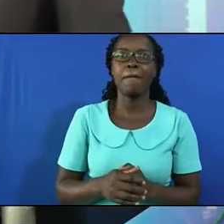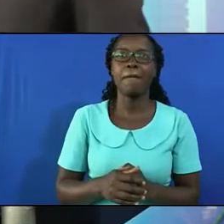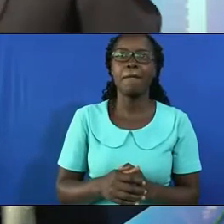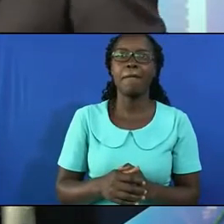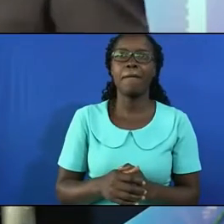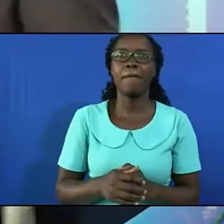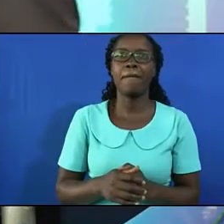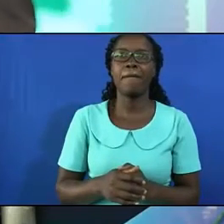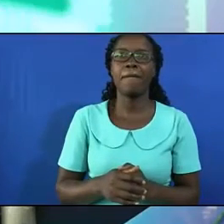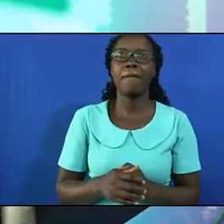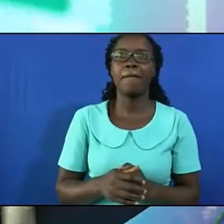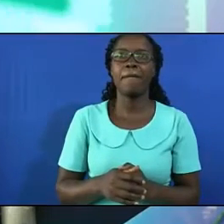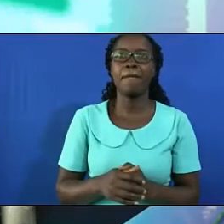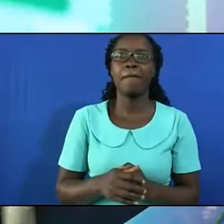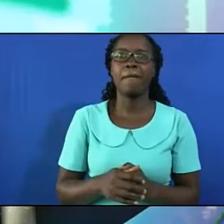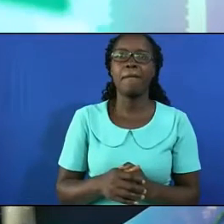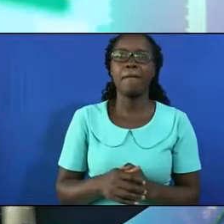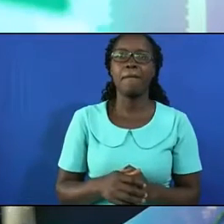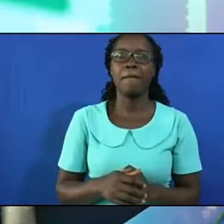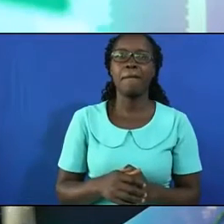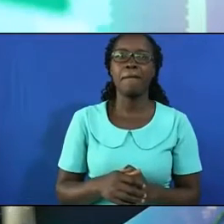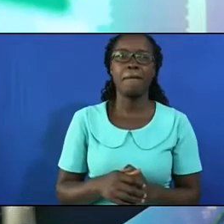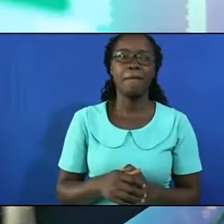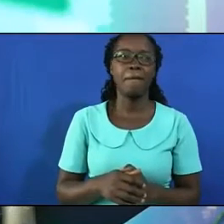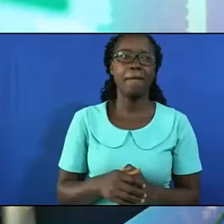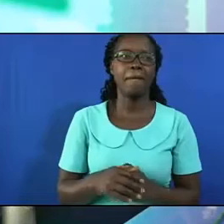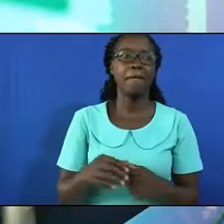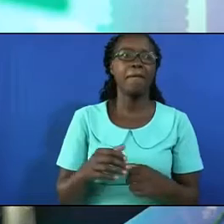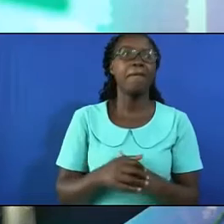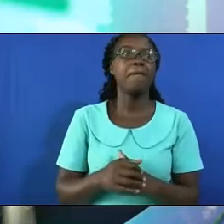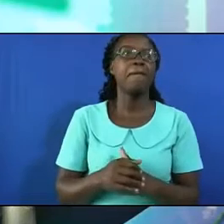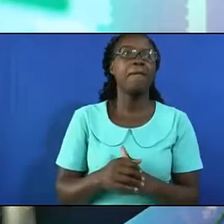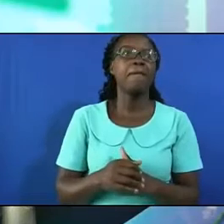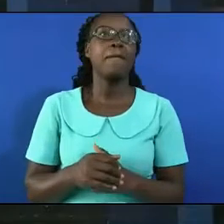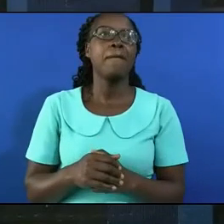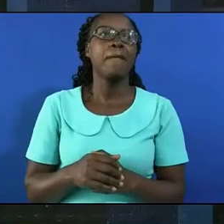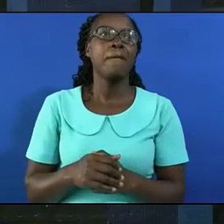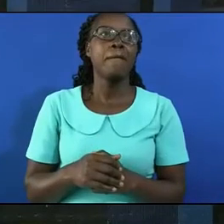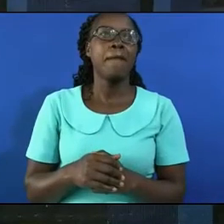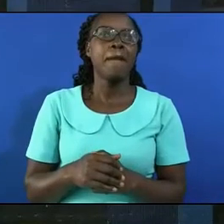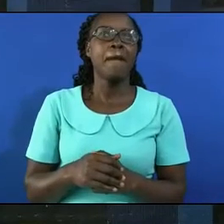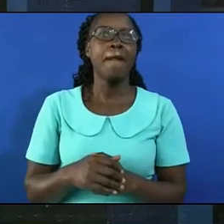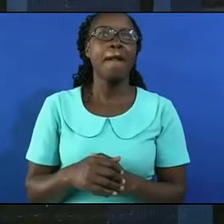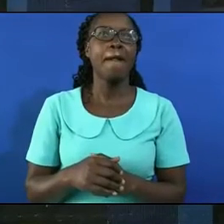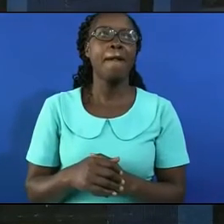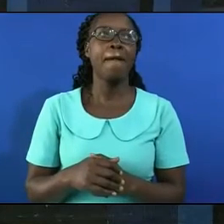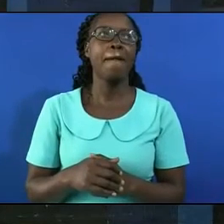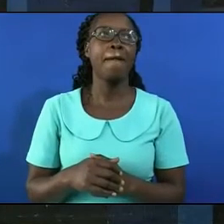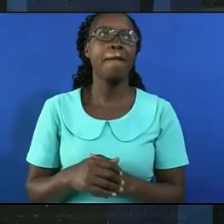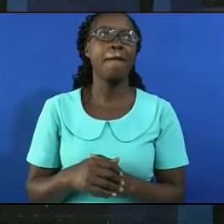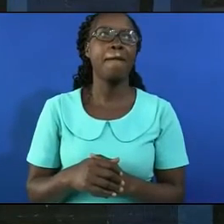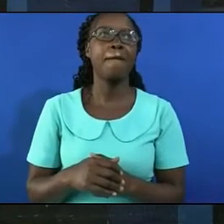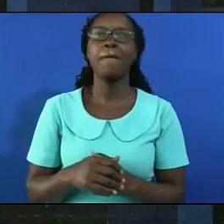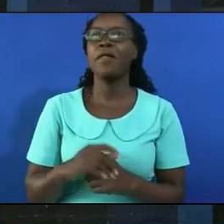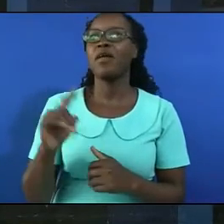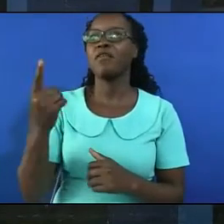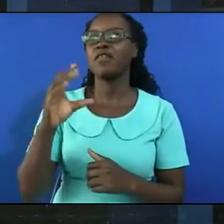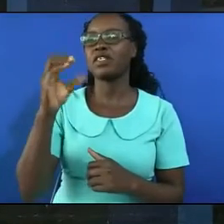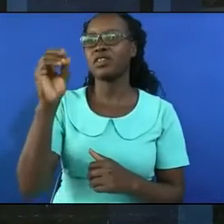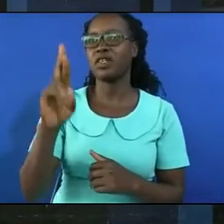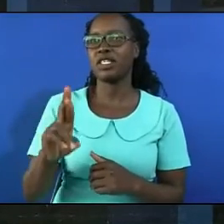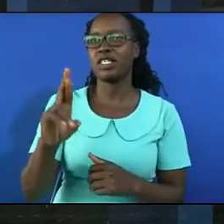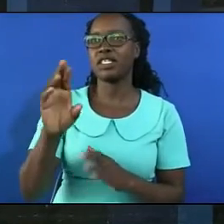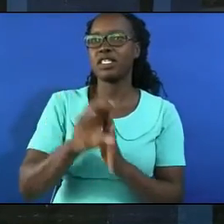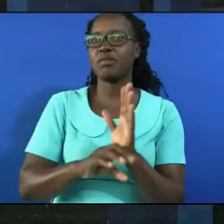Oh, we have fast forwarded. We are now in the New Testament, just to make sure the saints don't lose faith. 1 Corinthians chapter 7,